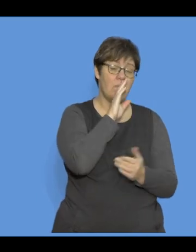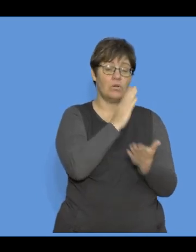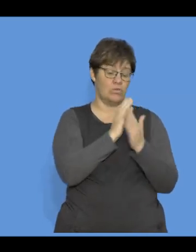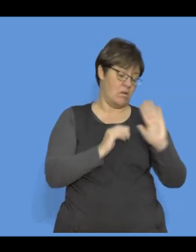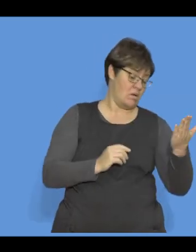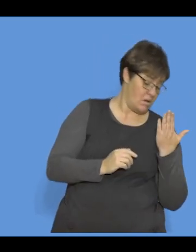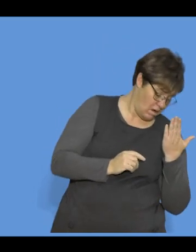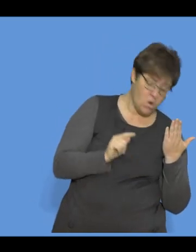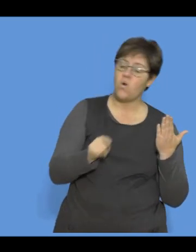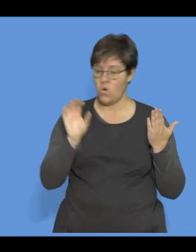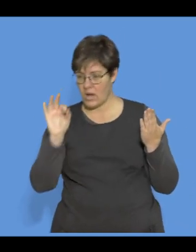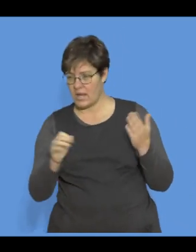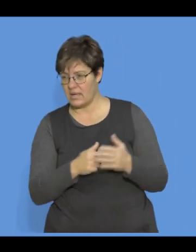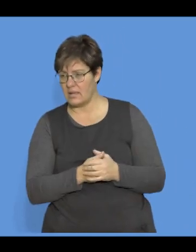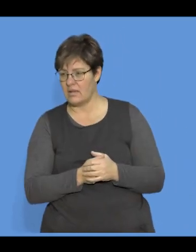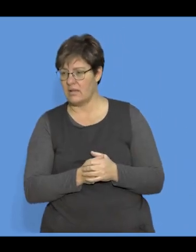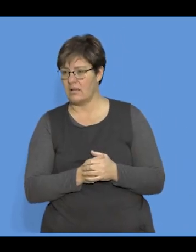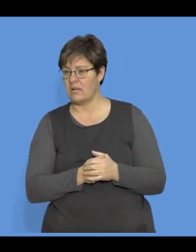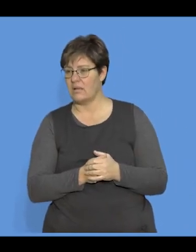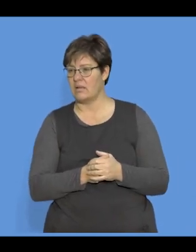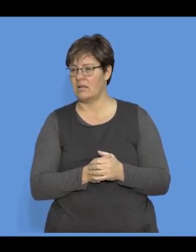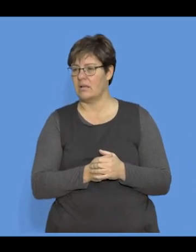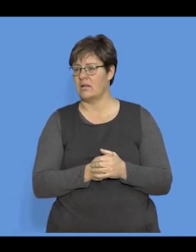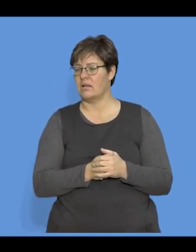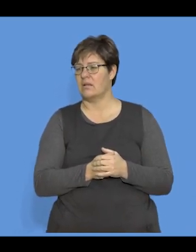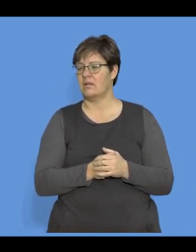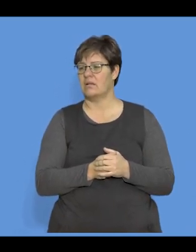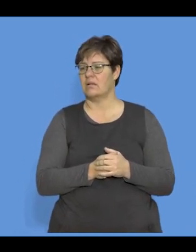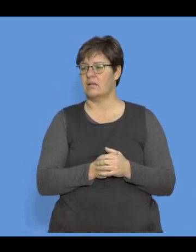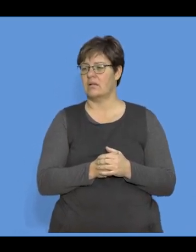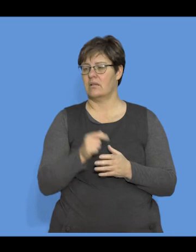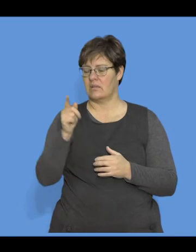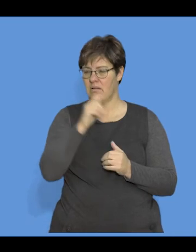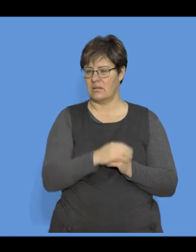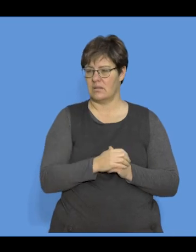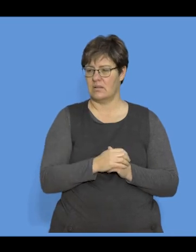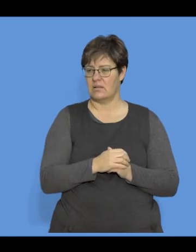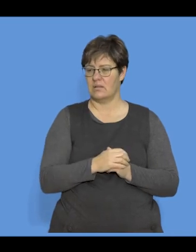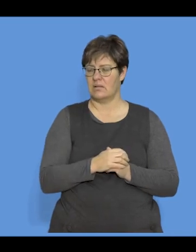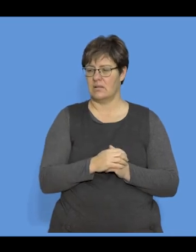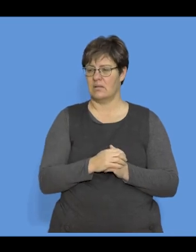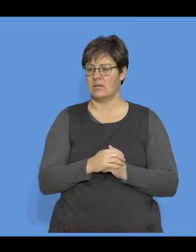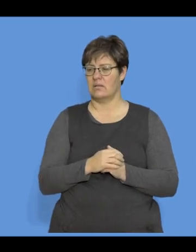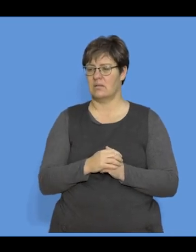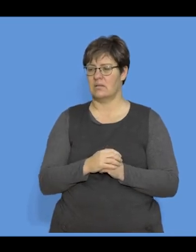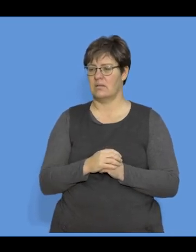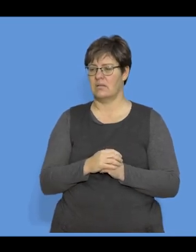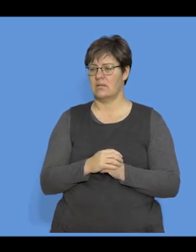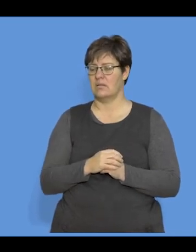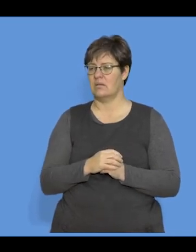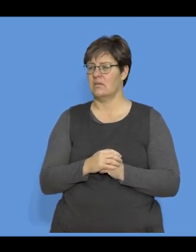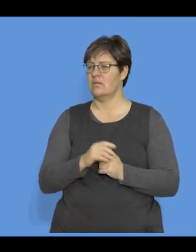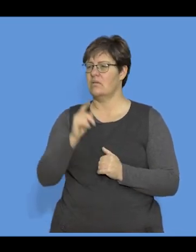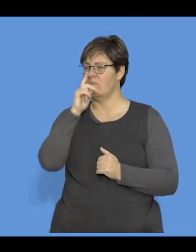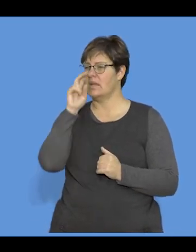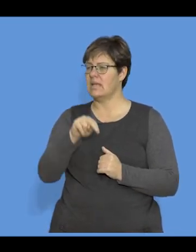clear, and we've got the value there. And then we need